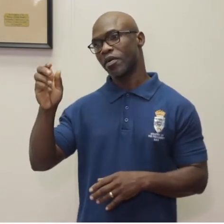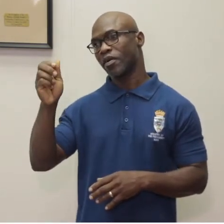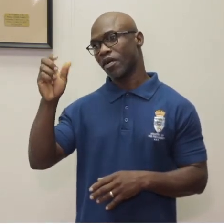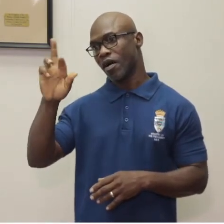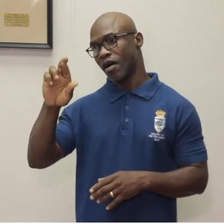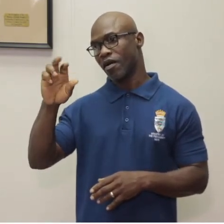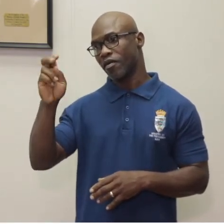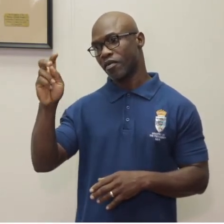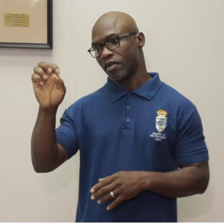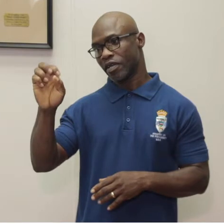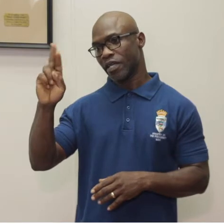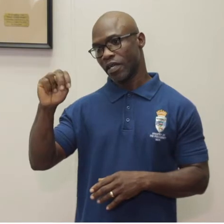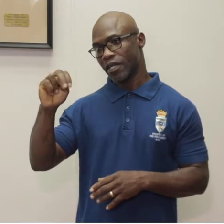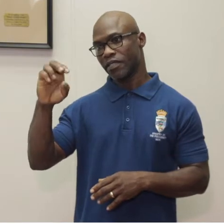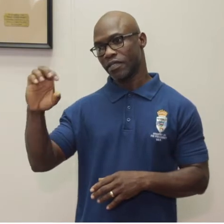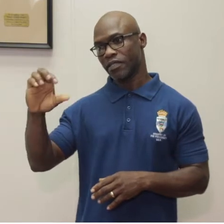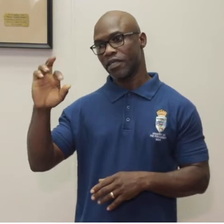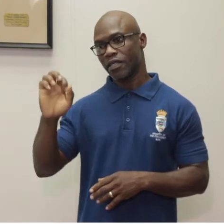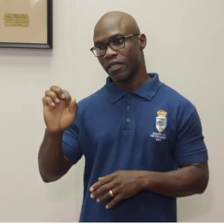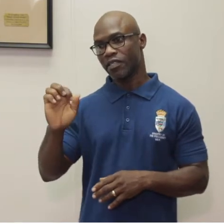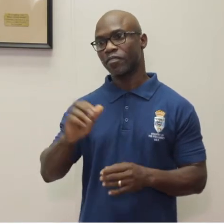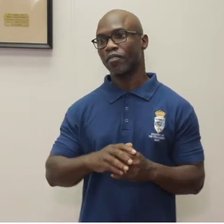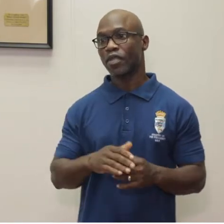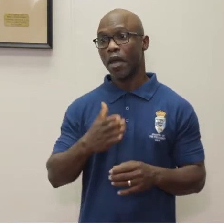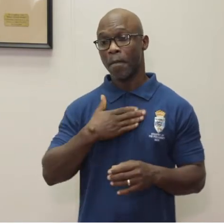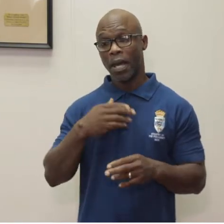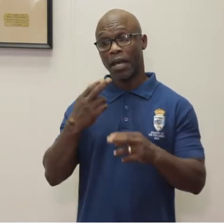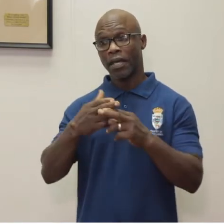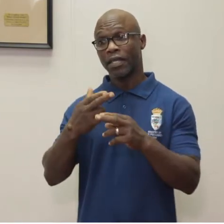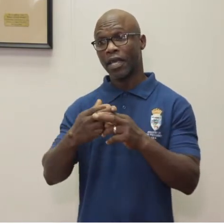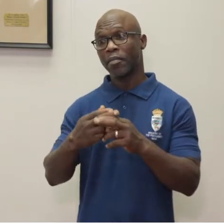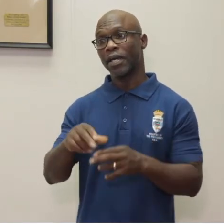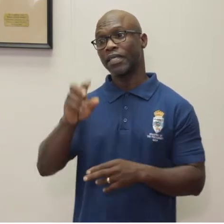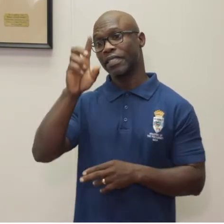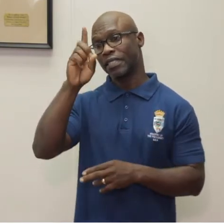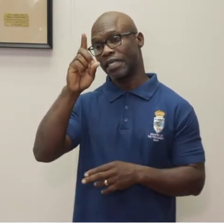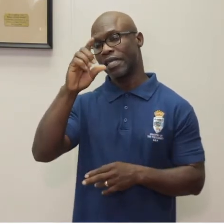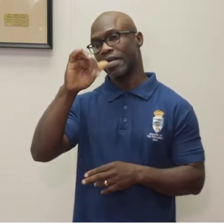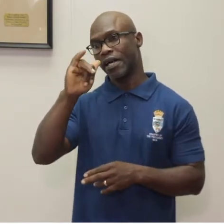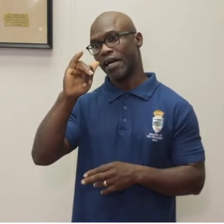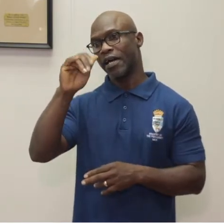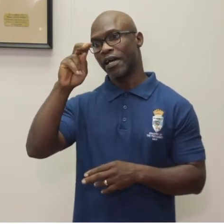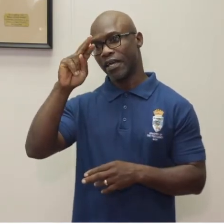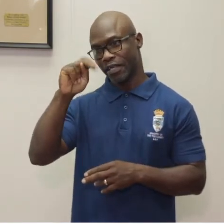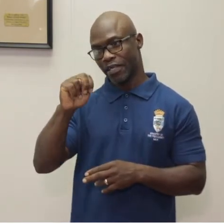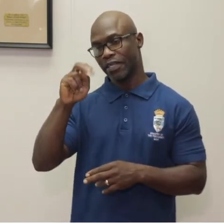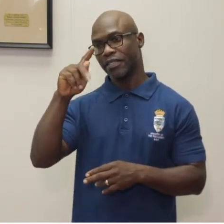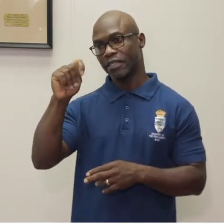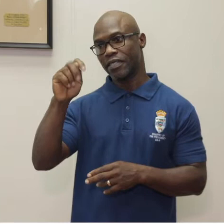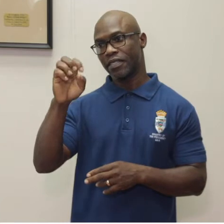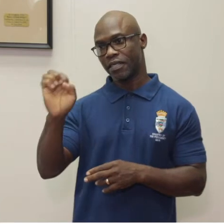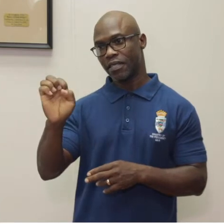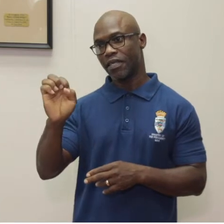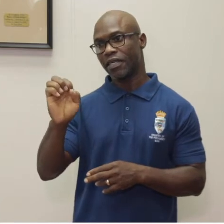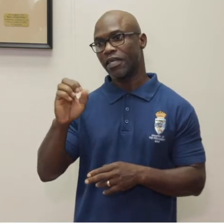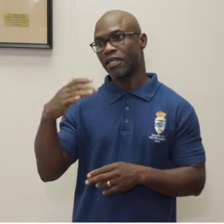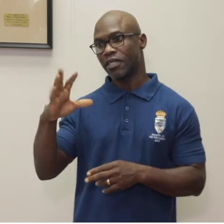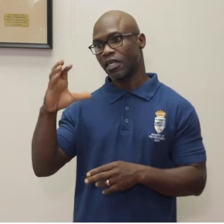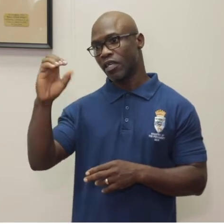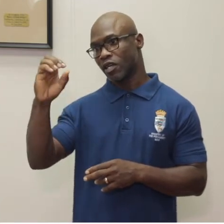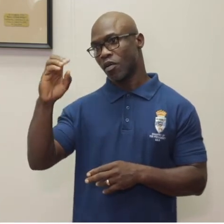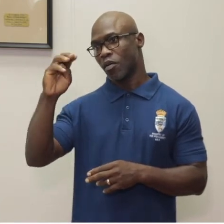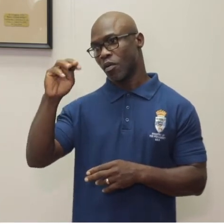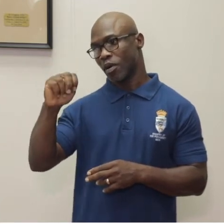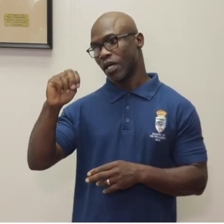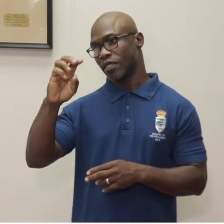Health. And nutrition, as you know, is important for keeping us healthy from birth to old age, and especially